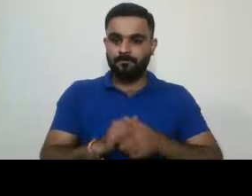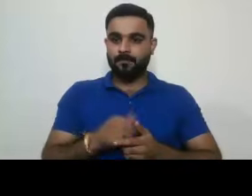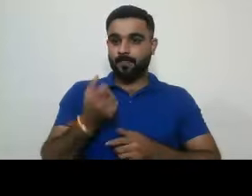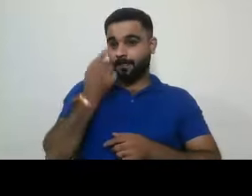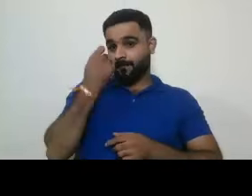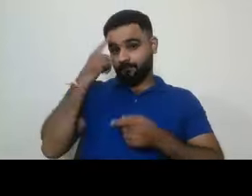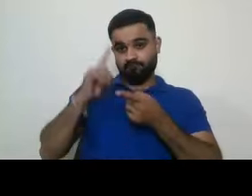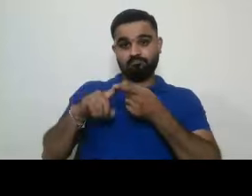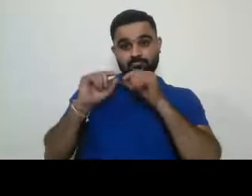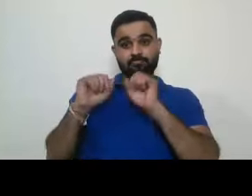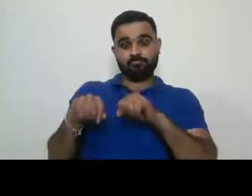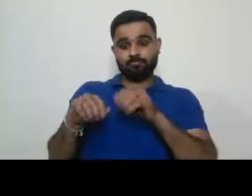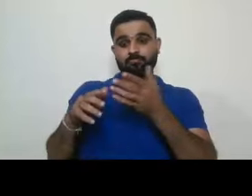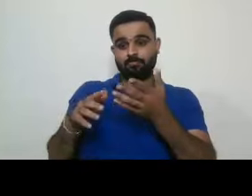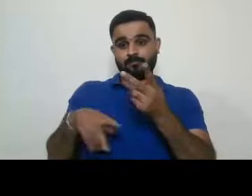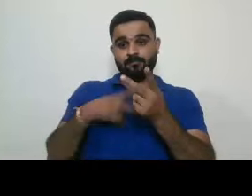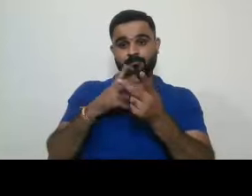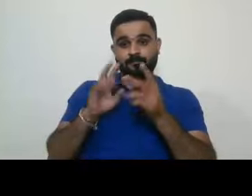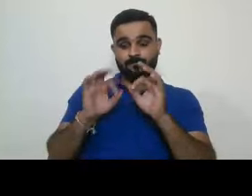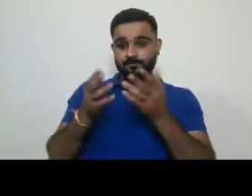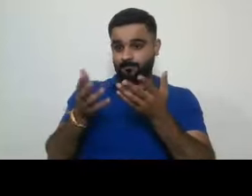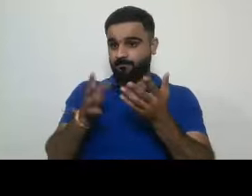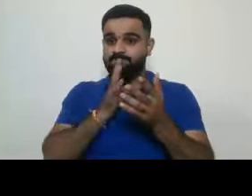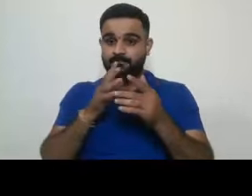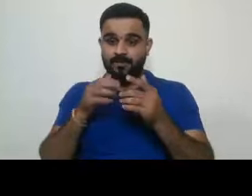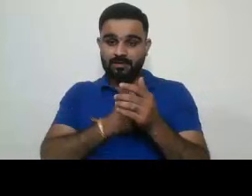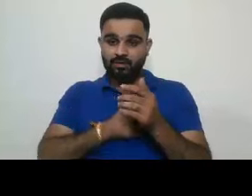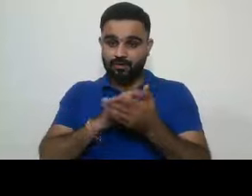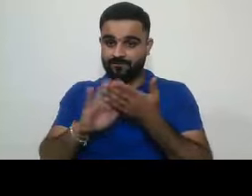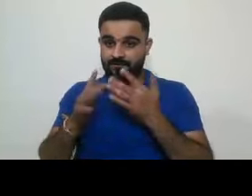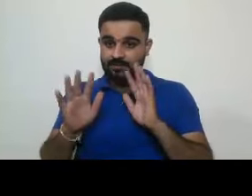more, Nandita. That's perfect. Yeah, sorry, please finish.